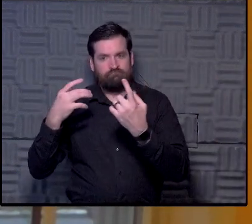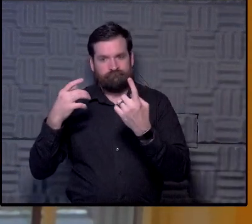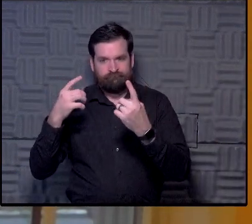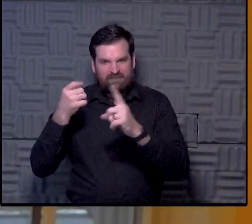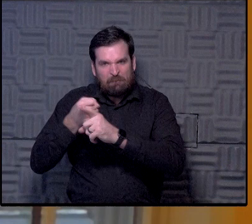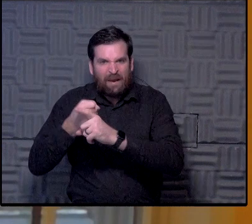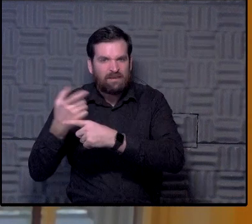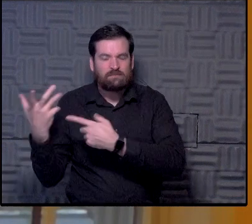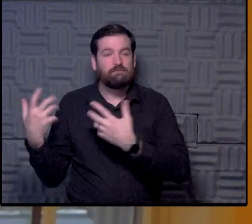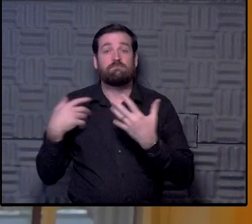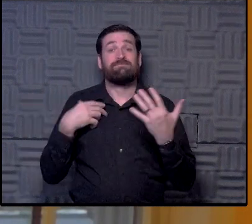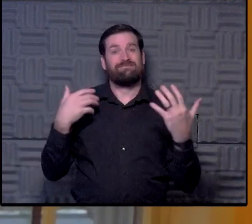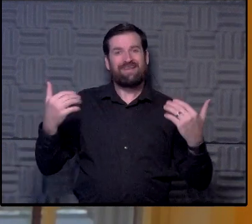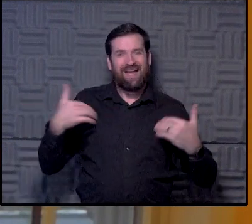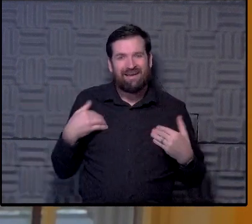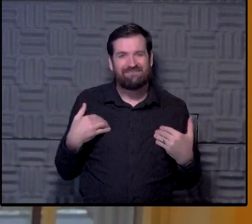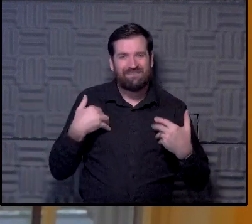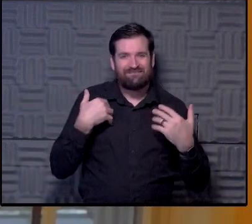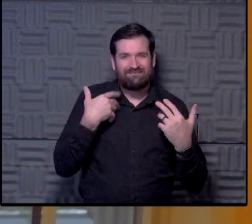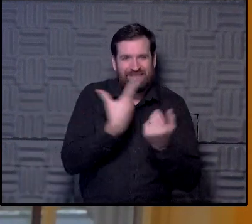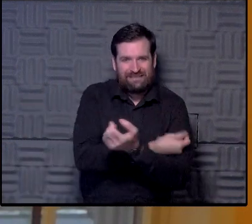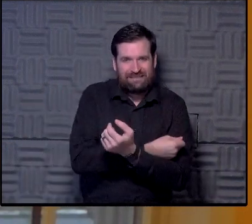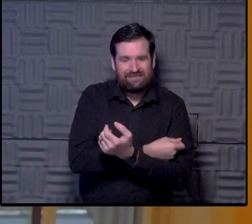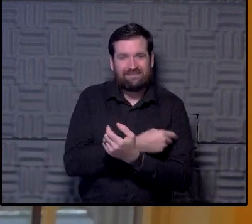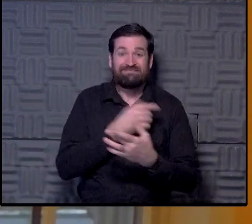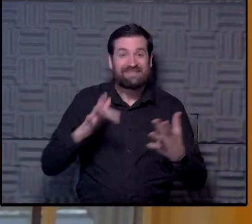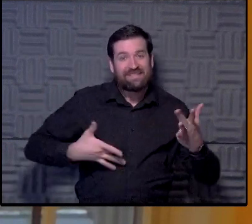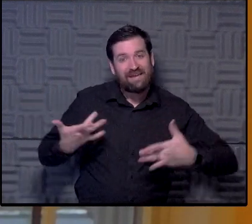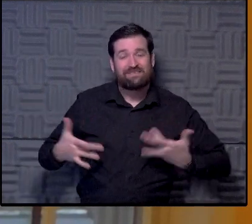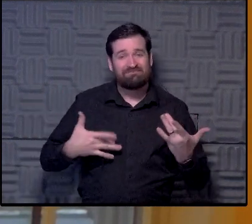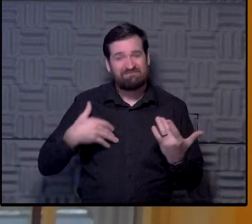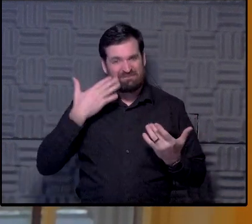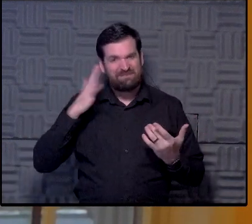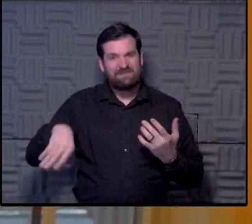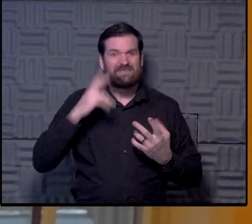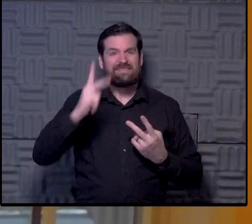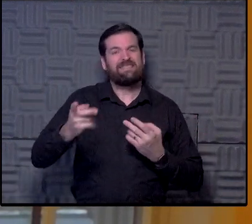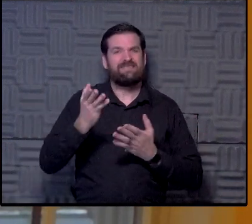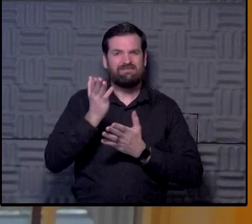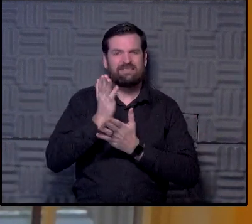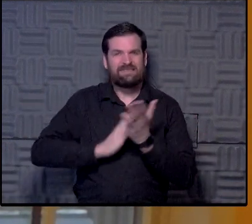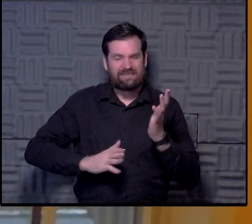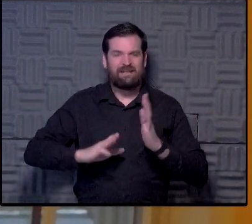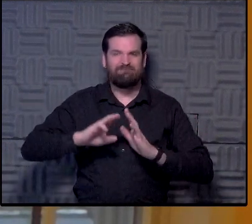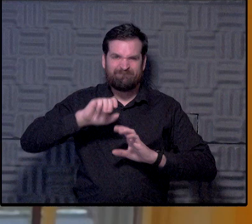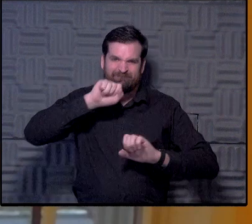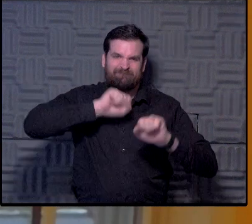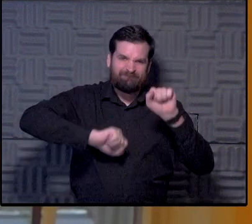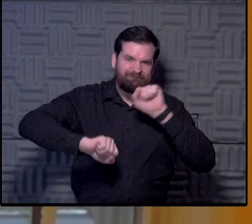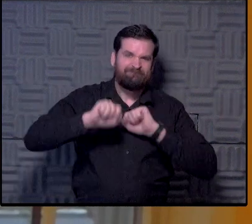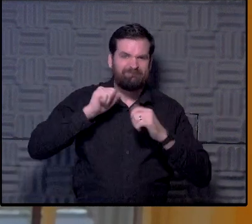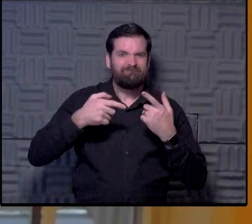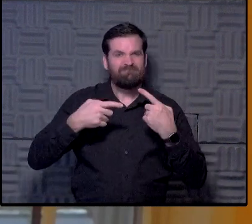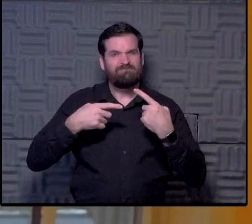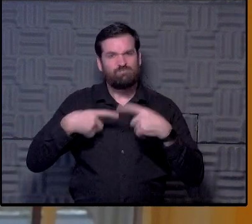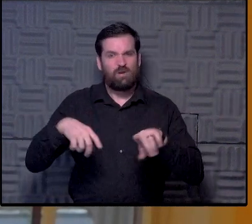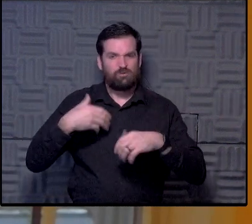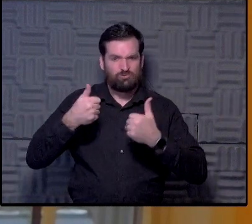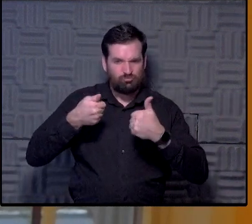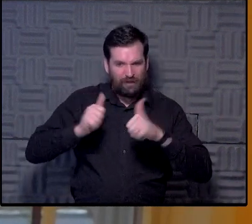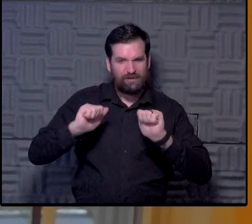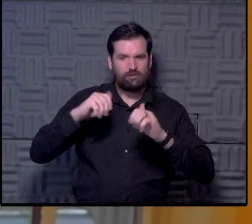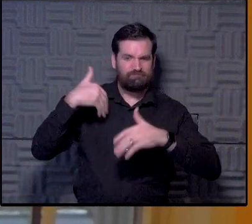it's really exciting. And I know that you've probably seen there's been some bumps as the vaccine has rolled out.